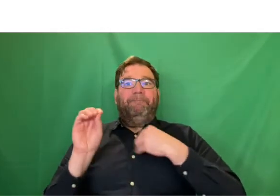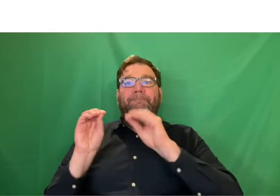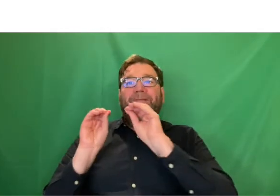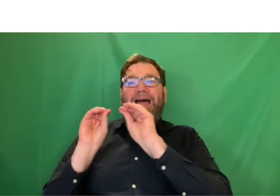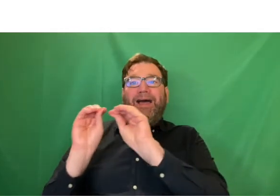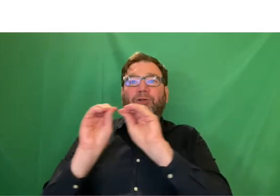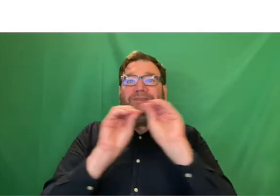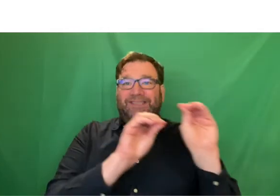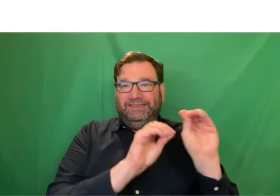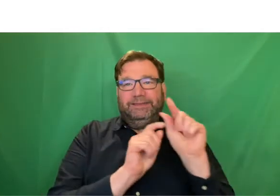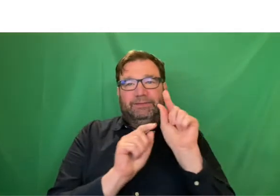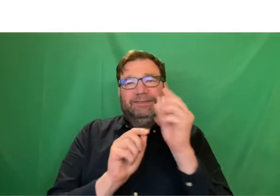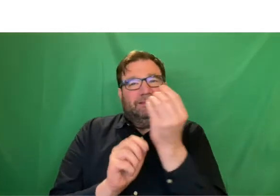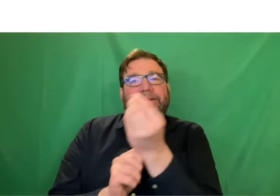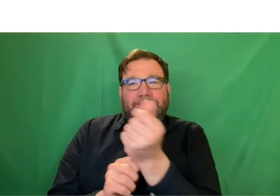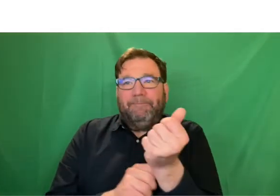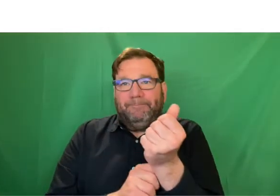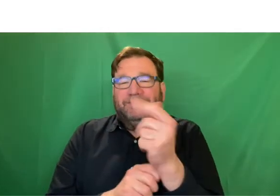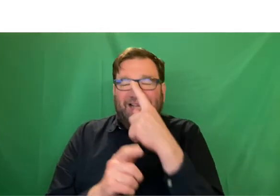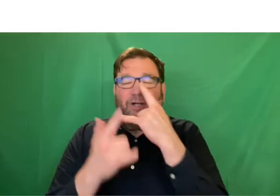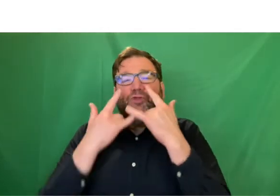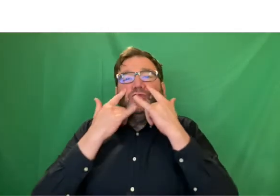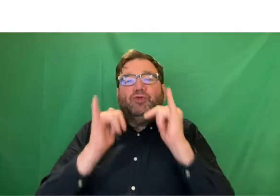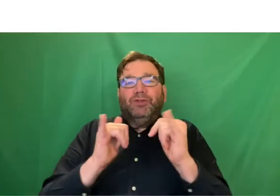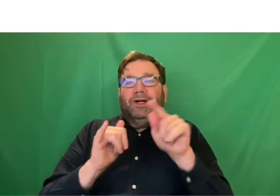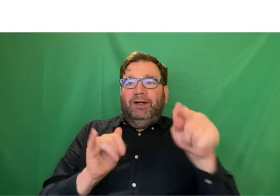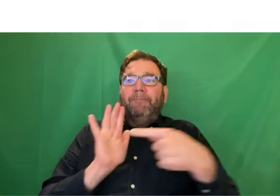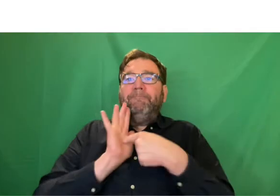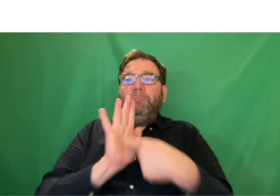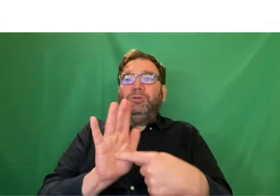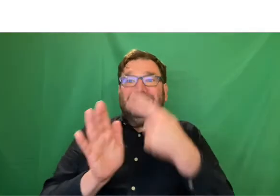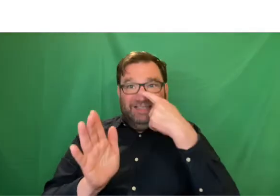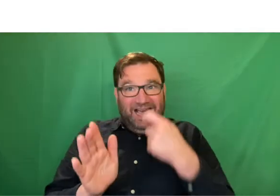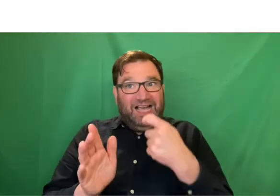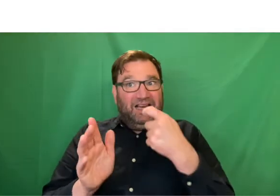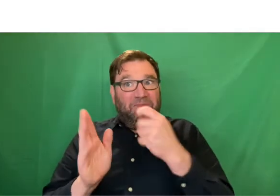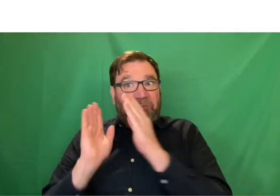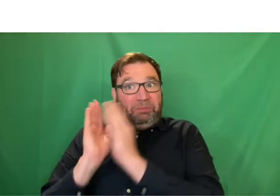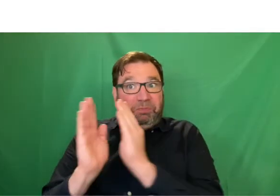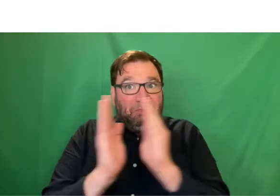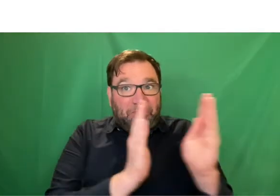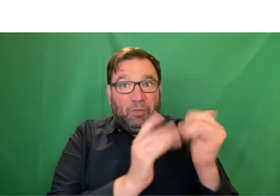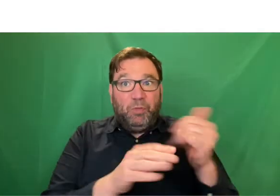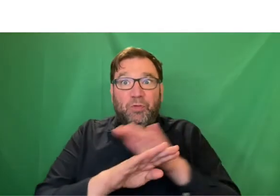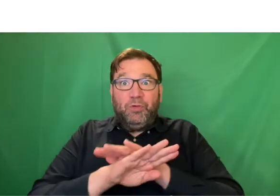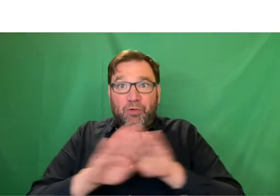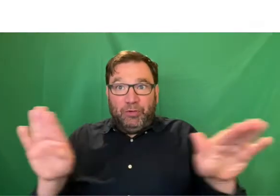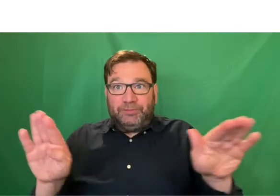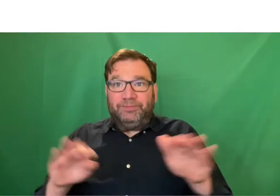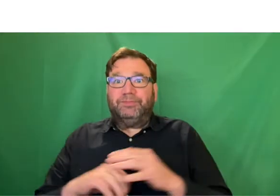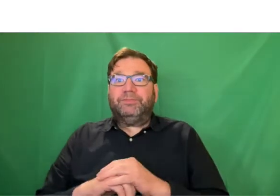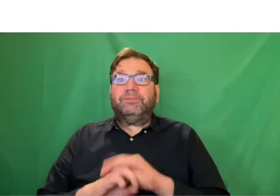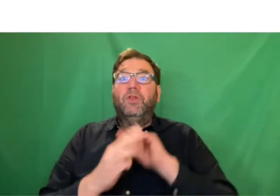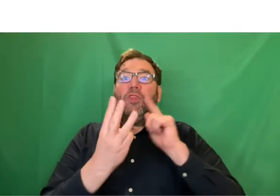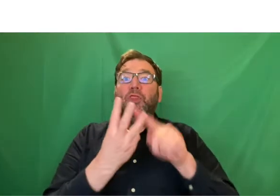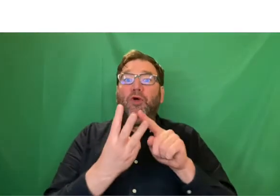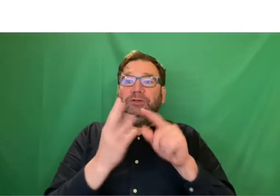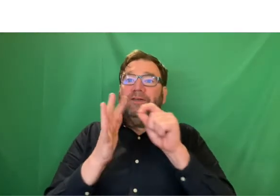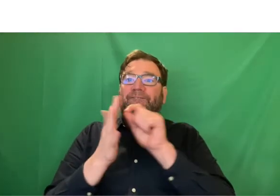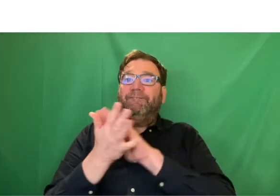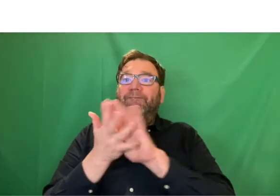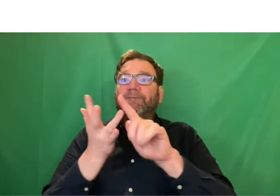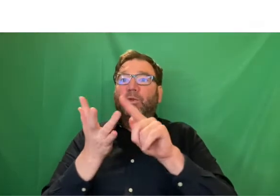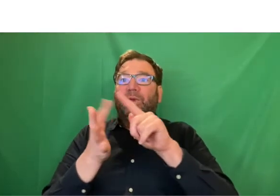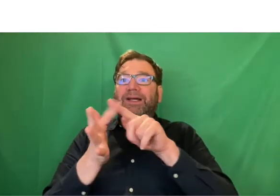manually annotated a small portion of this to test the generalization ability of our model. The Phoenix